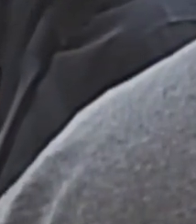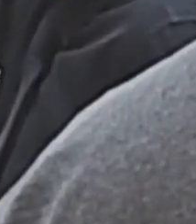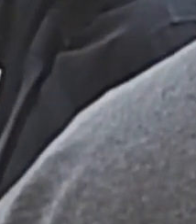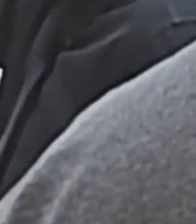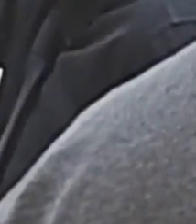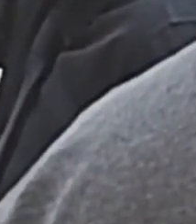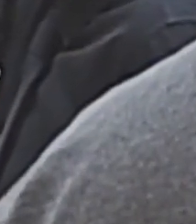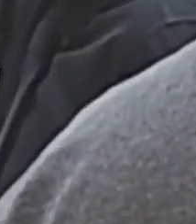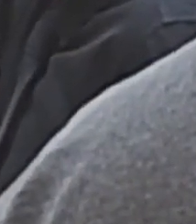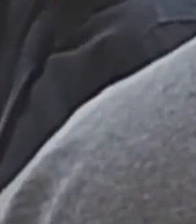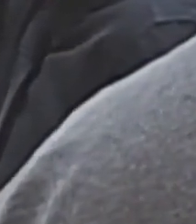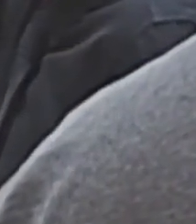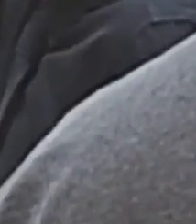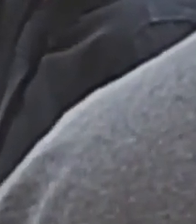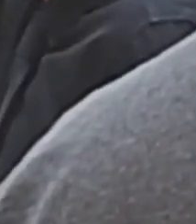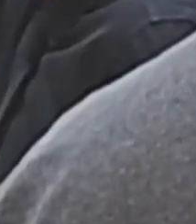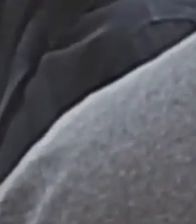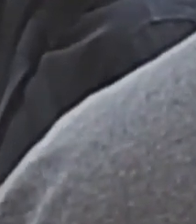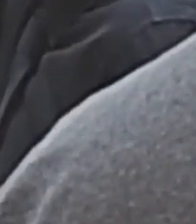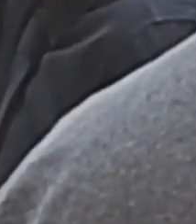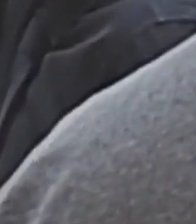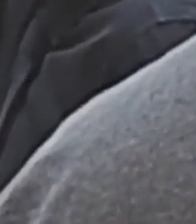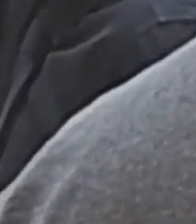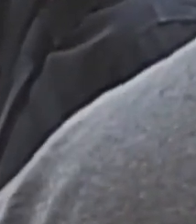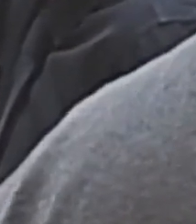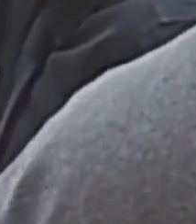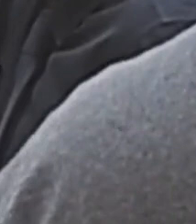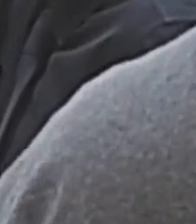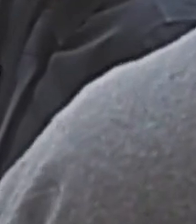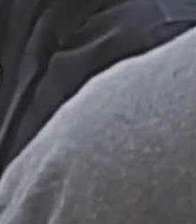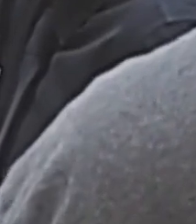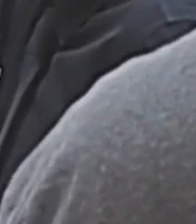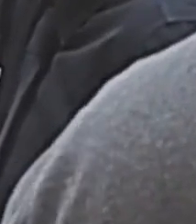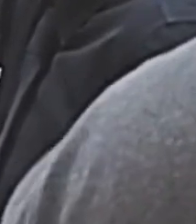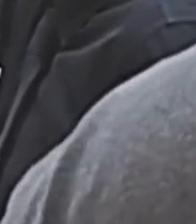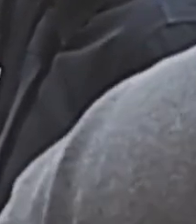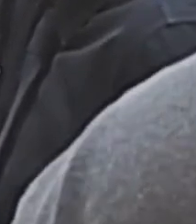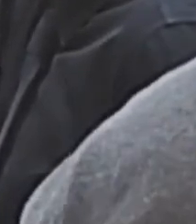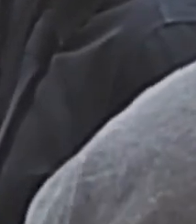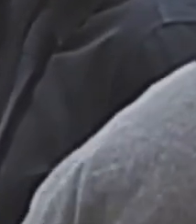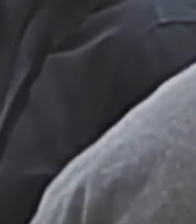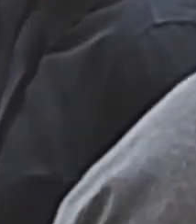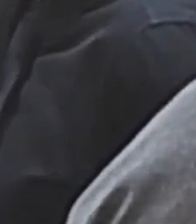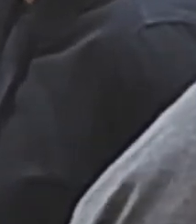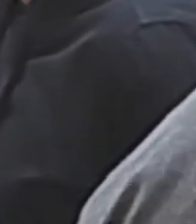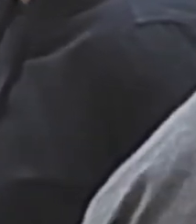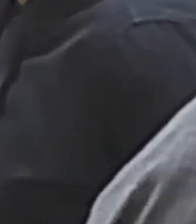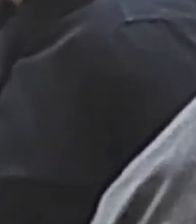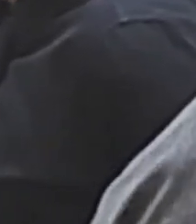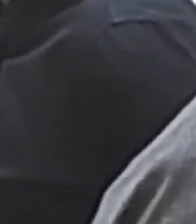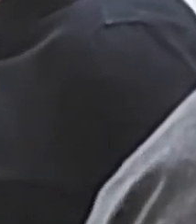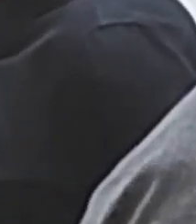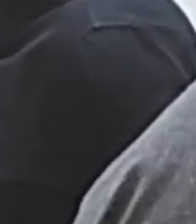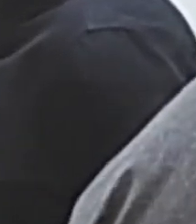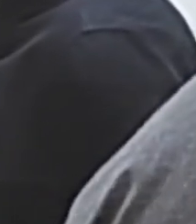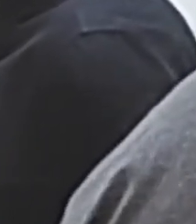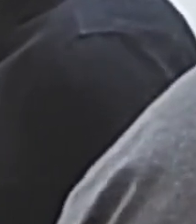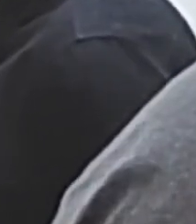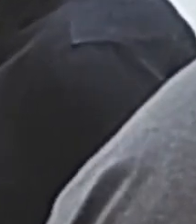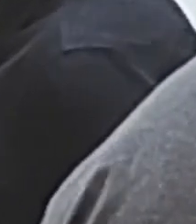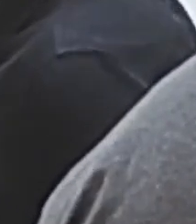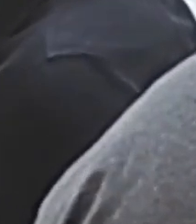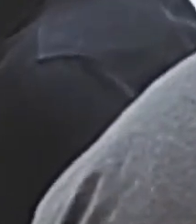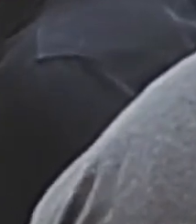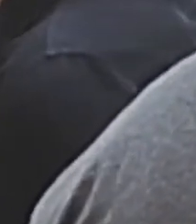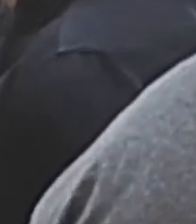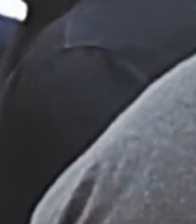Give comfort in the hearts of the children. We rejoice with them in this promotion. Give glory and hallelujah to you in this celebration